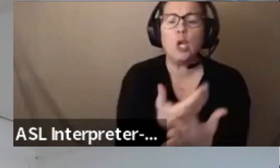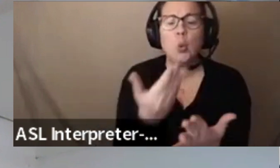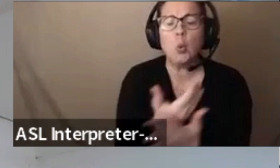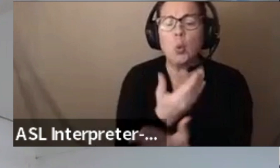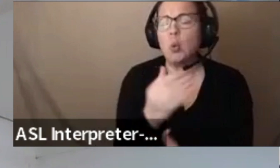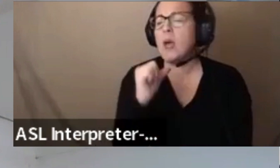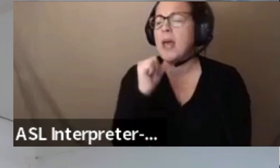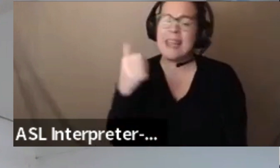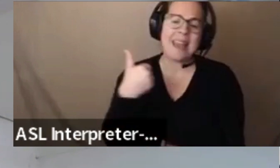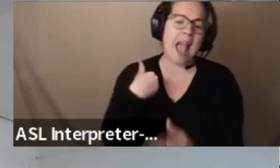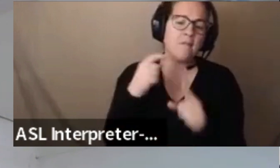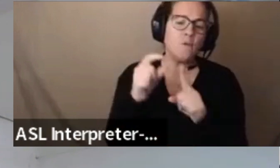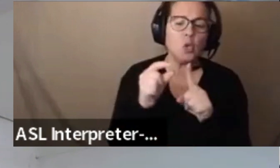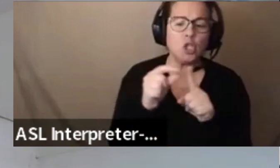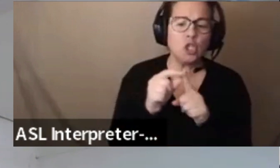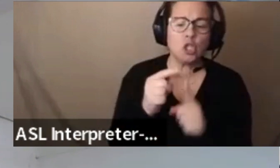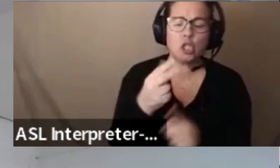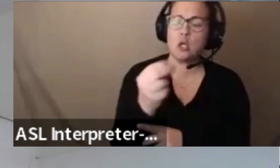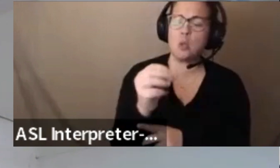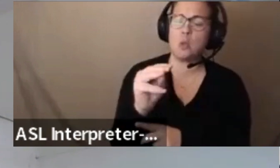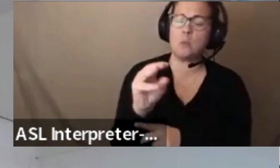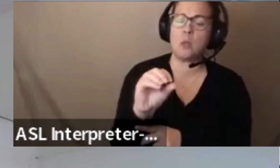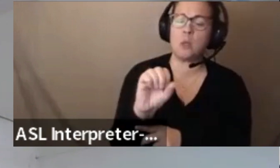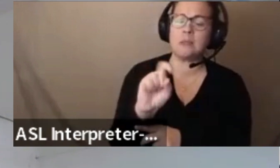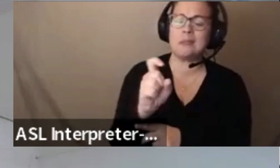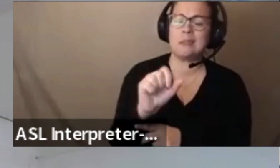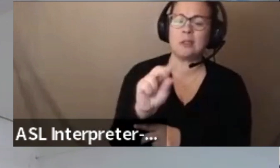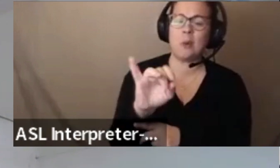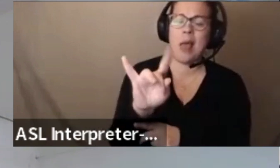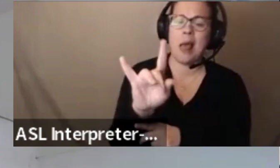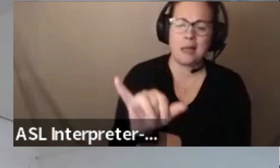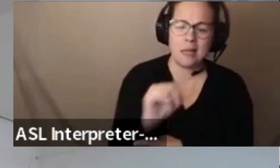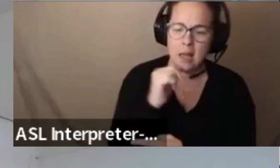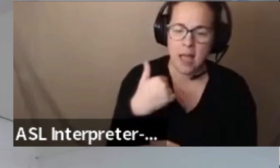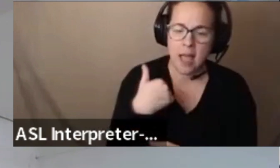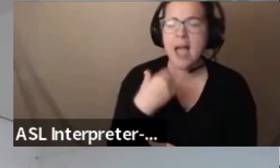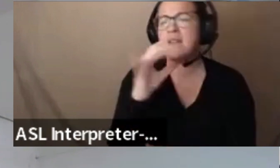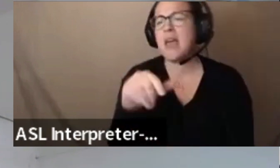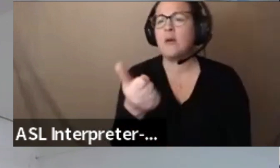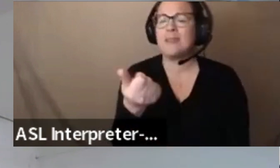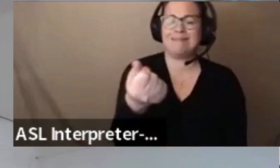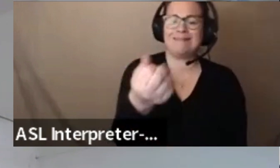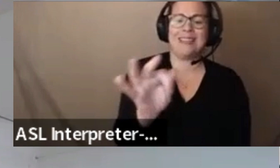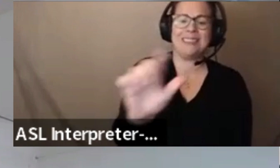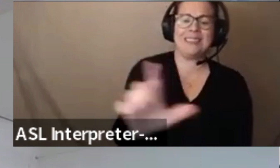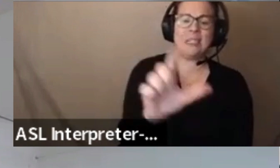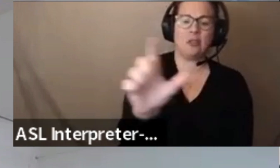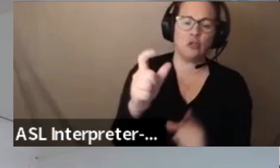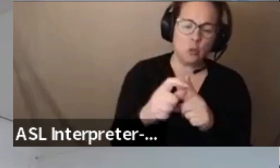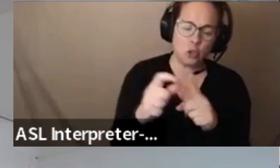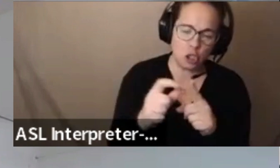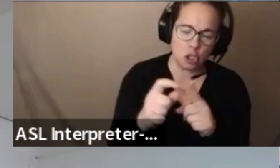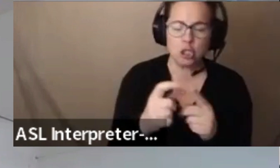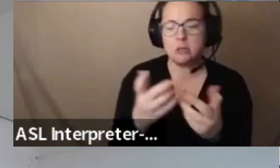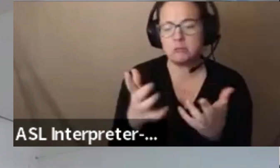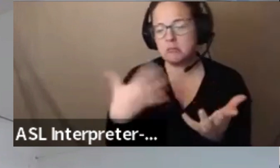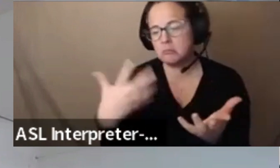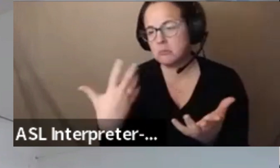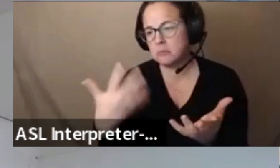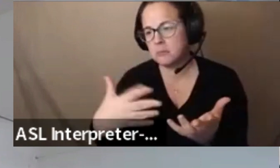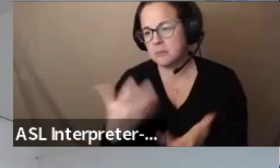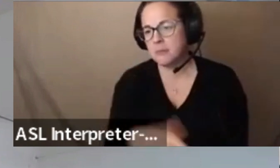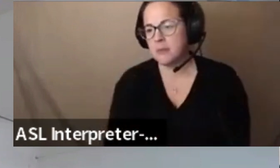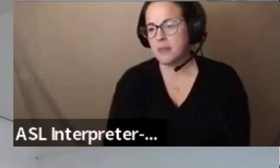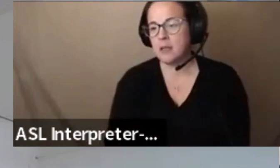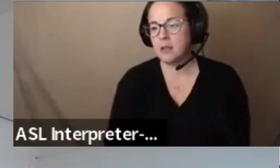as homosexuality before the 20th century, before the mid-19th century, and whenever anybody tries